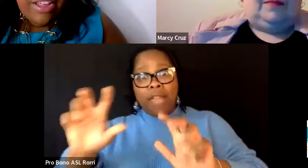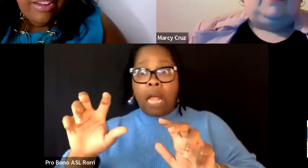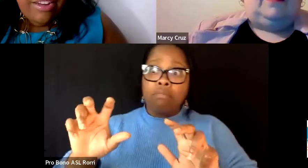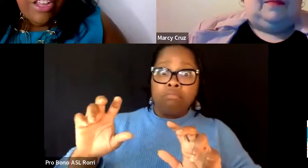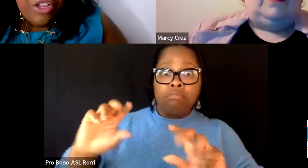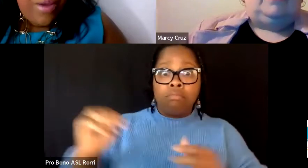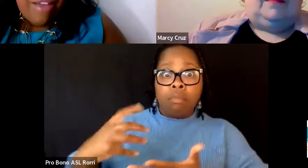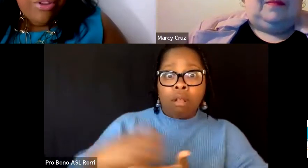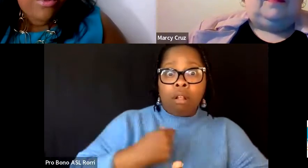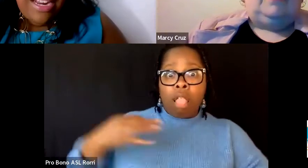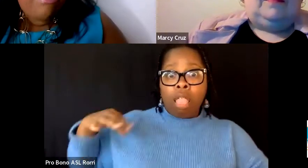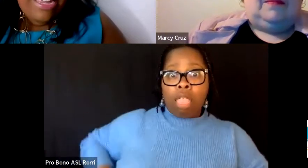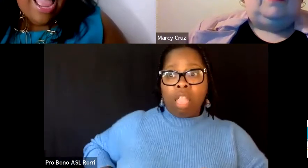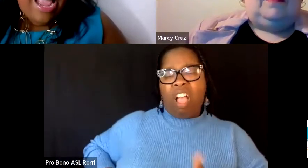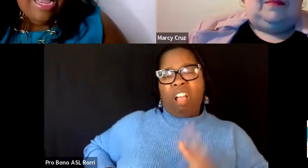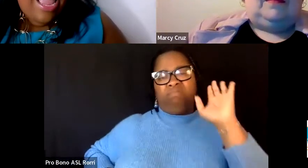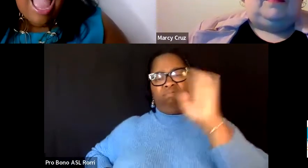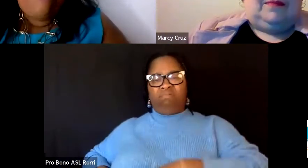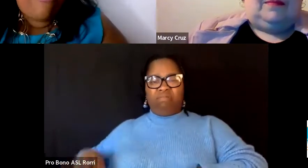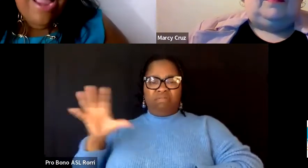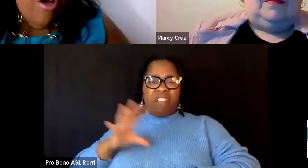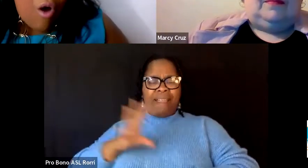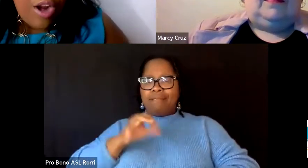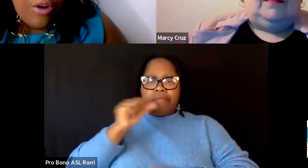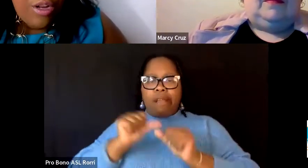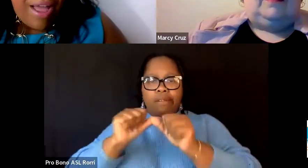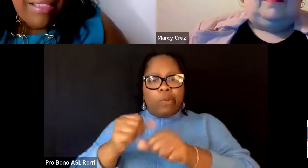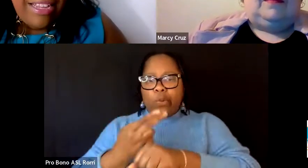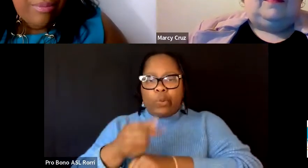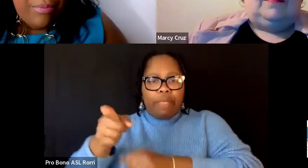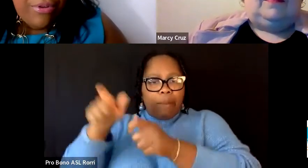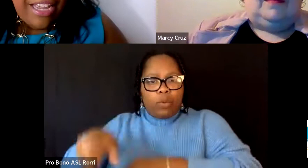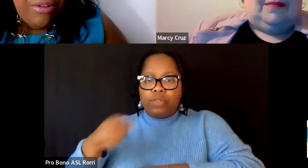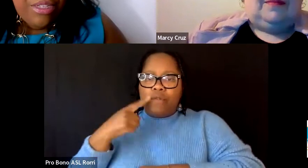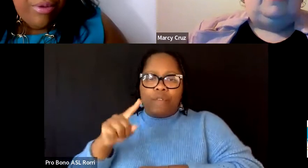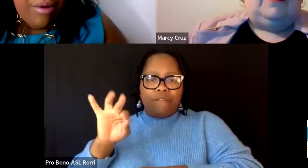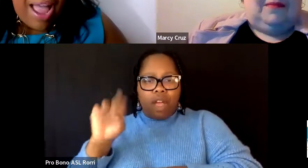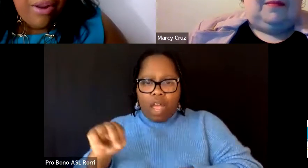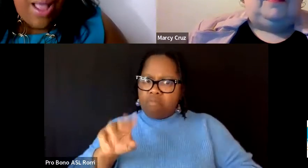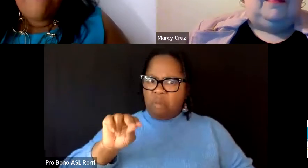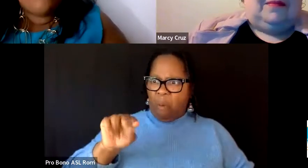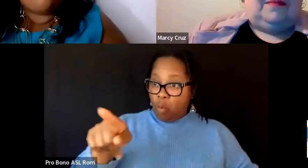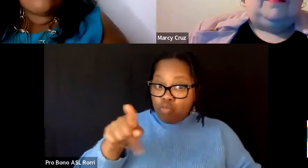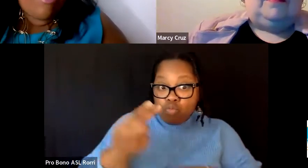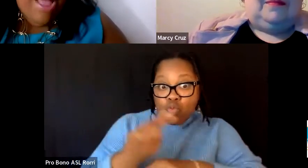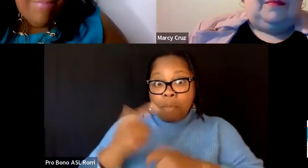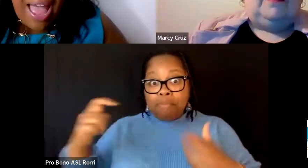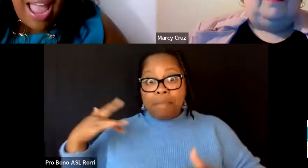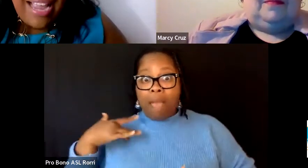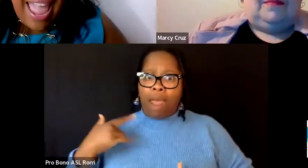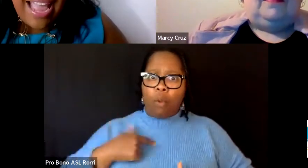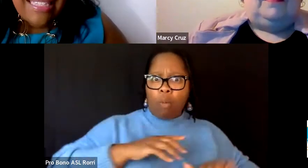for fun. You have to really be like, I'm writing an article about these people because they use a bigger model. I'm going to put them